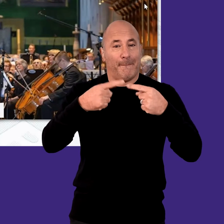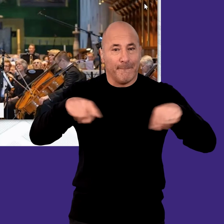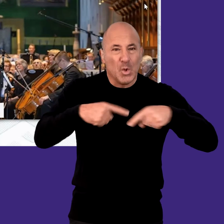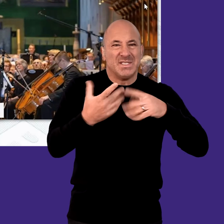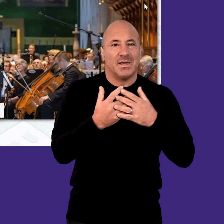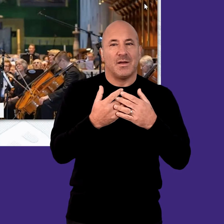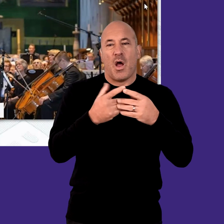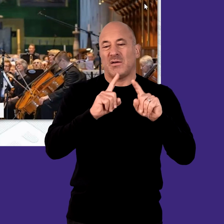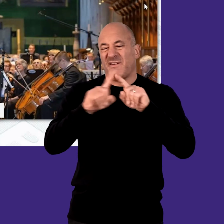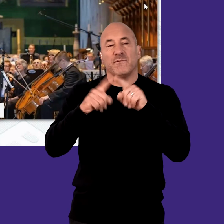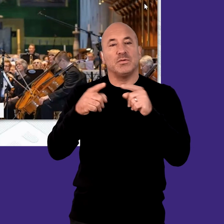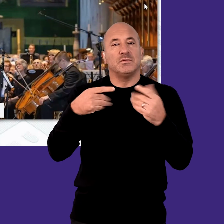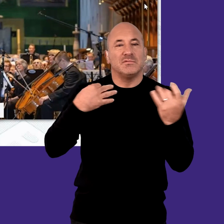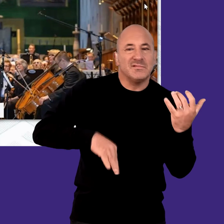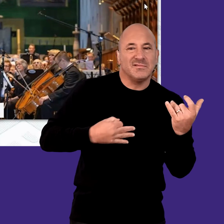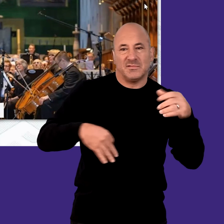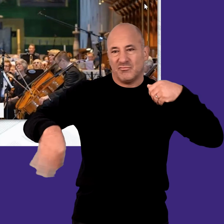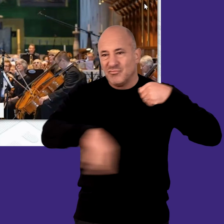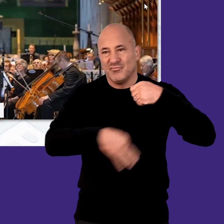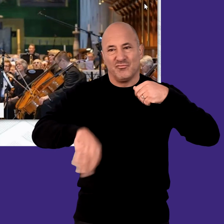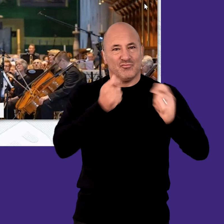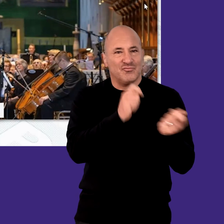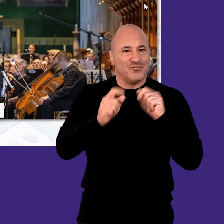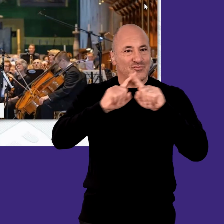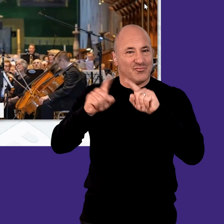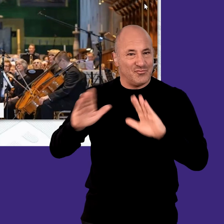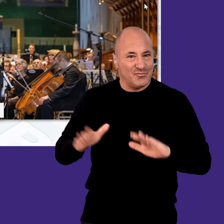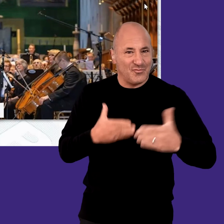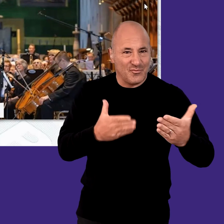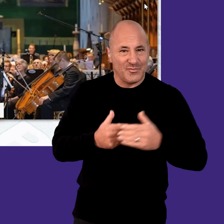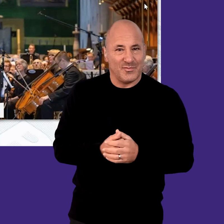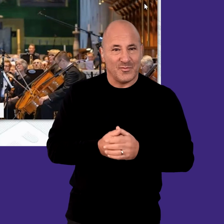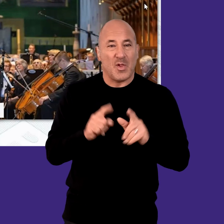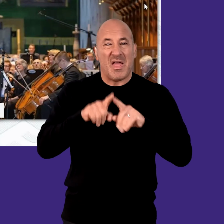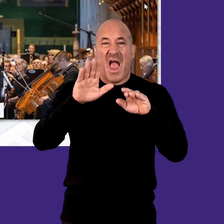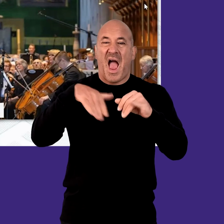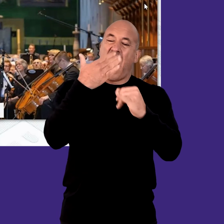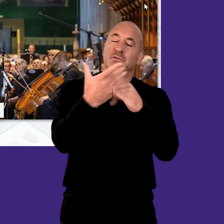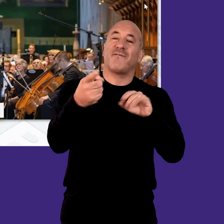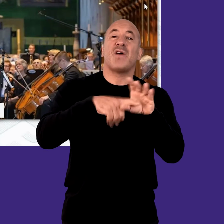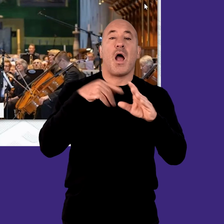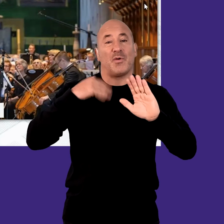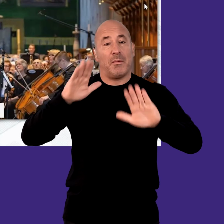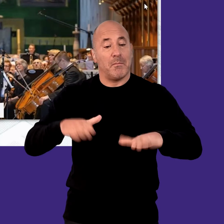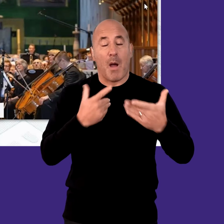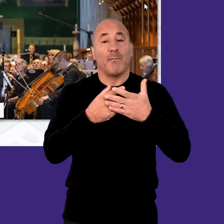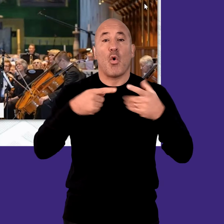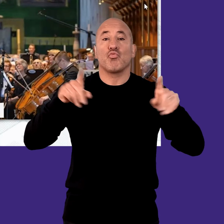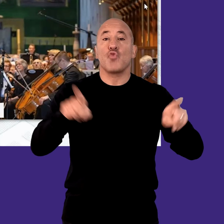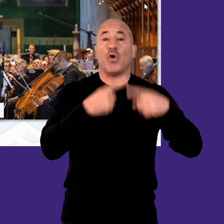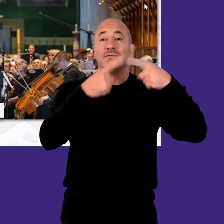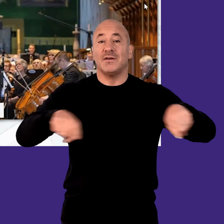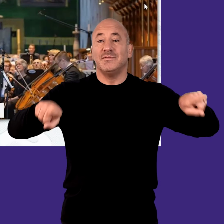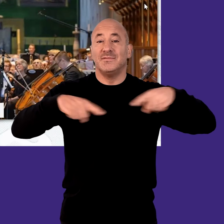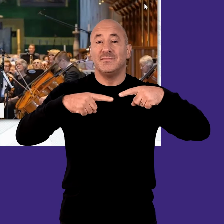area, building up engagement through kind of music and musical instruments. And we also